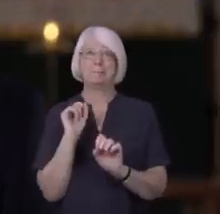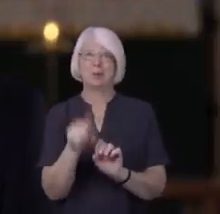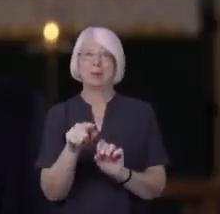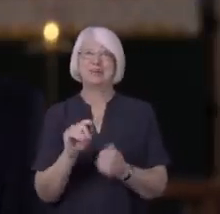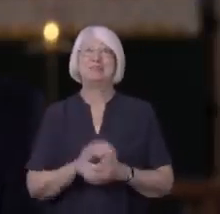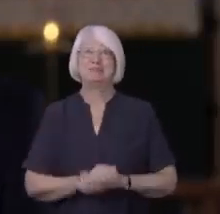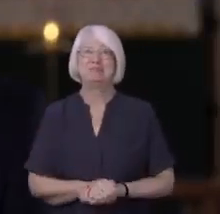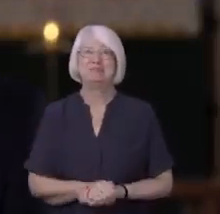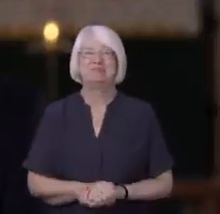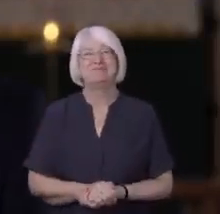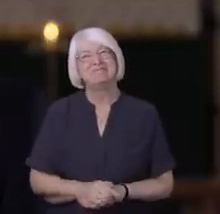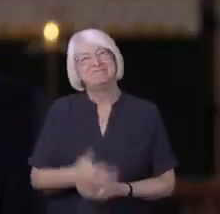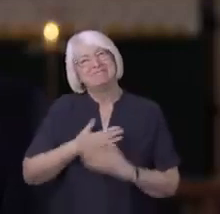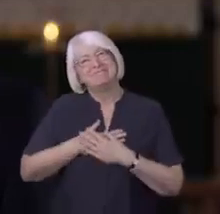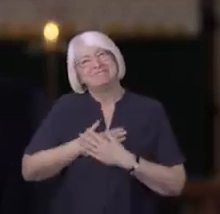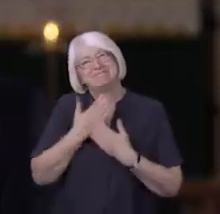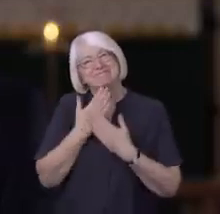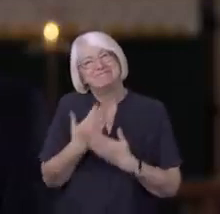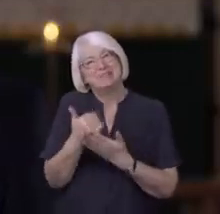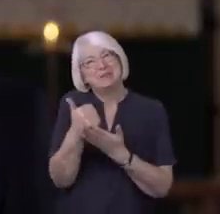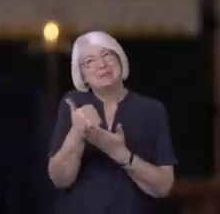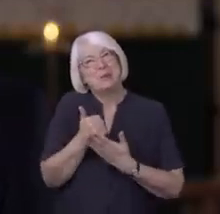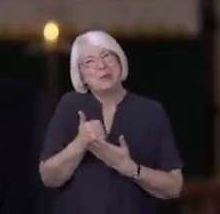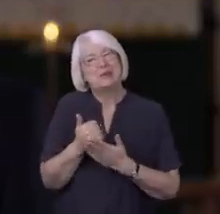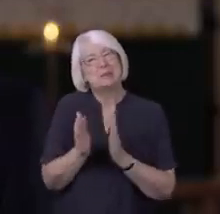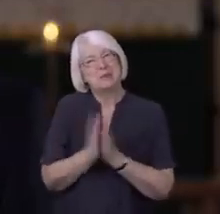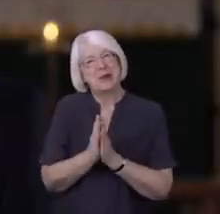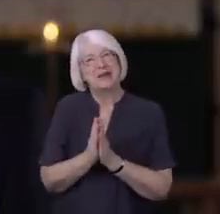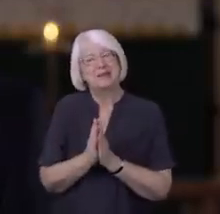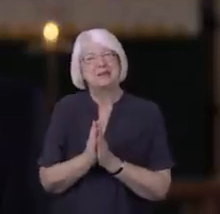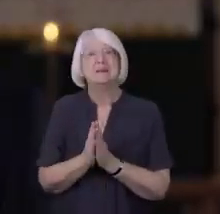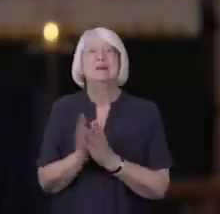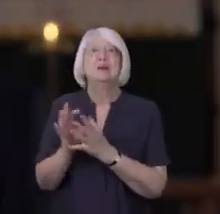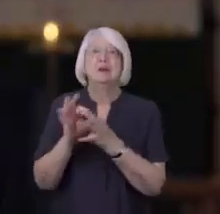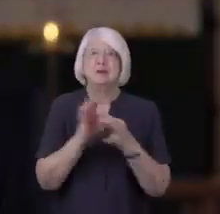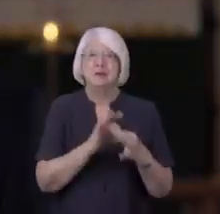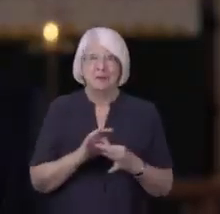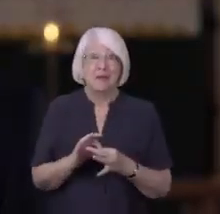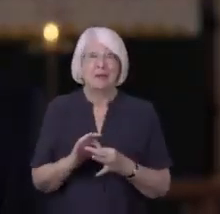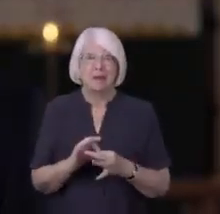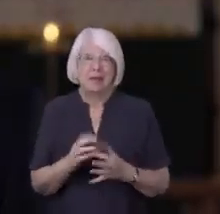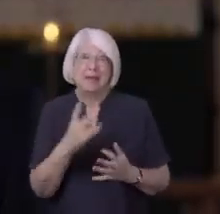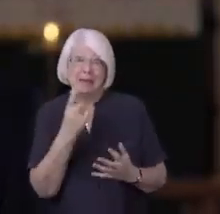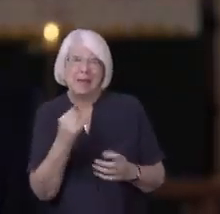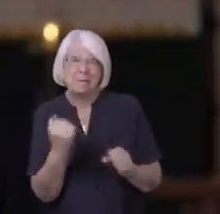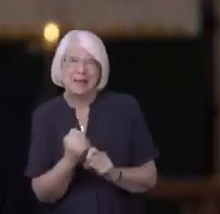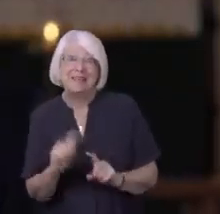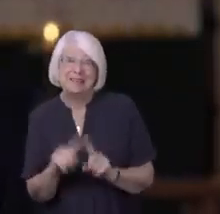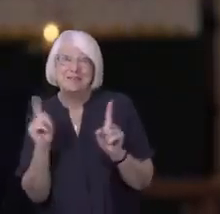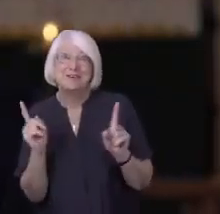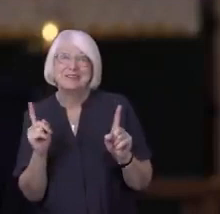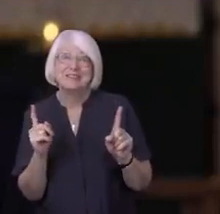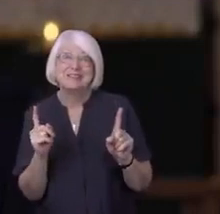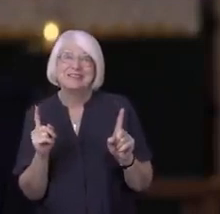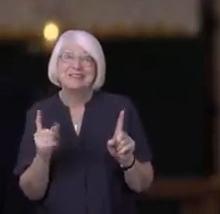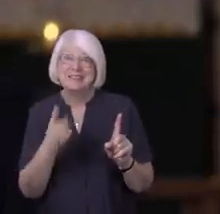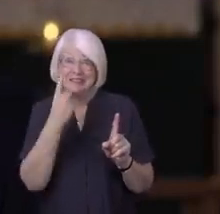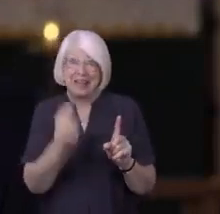I'm so grateful to you for your support and for your prayers, because together we can make a difference. Together we can